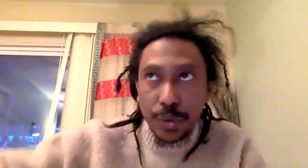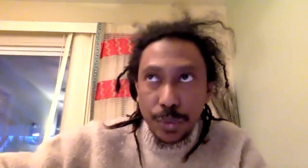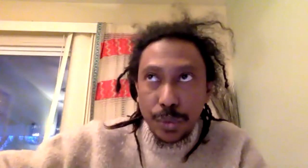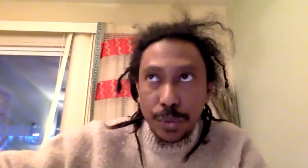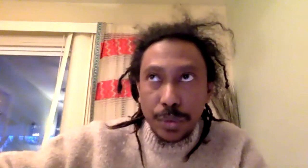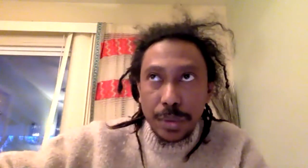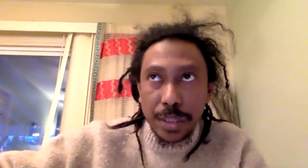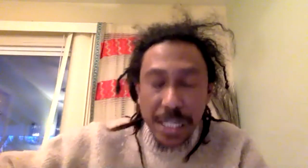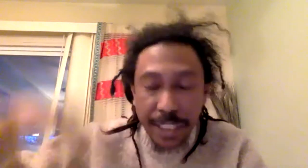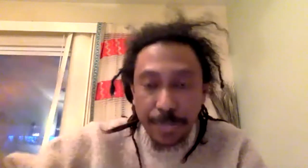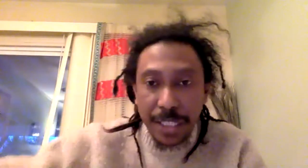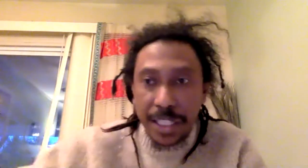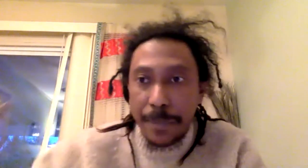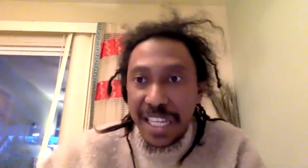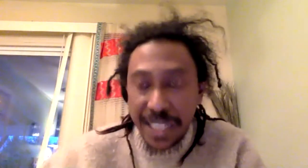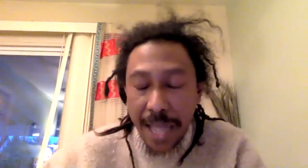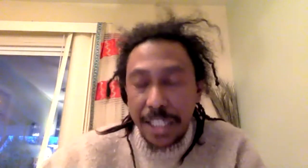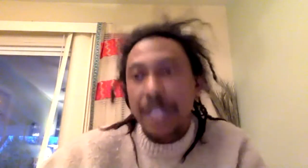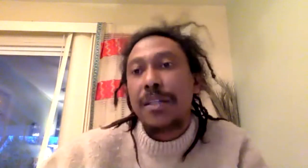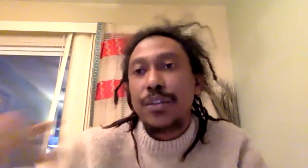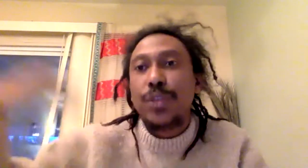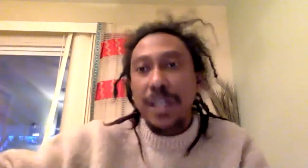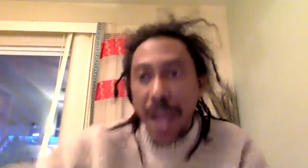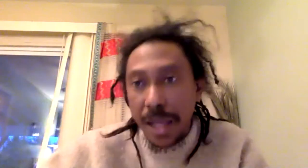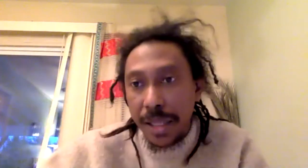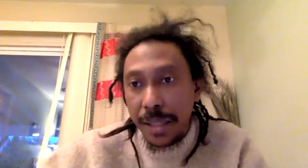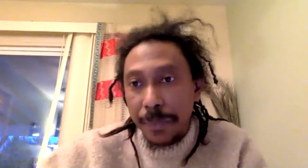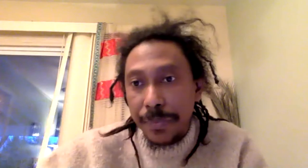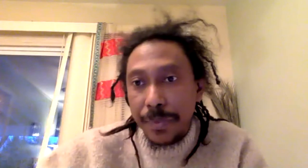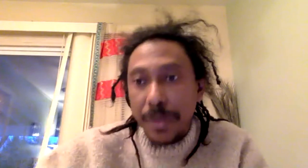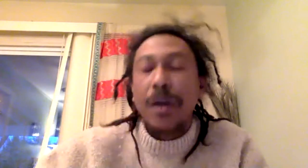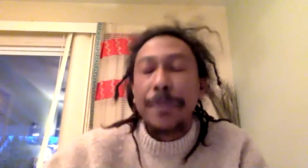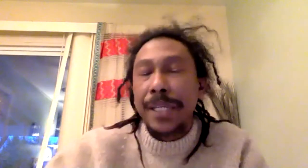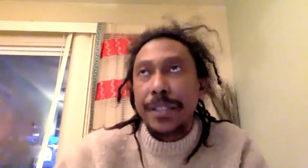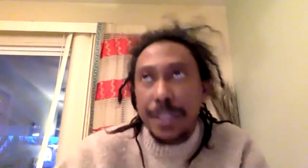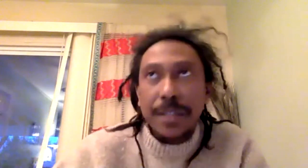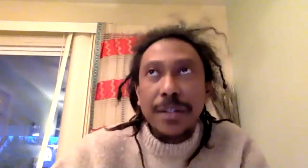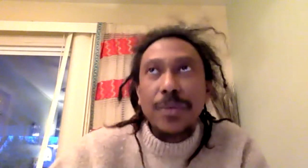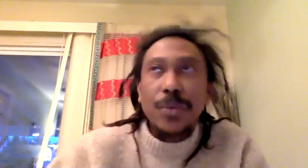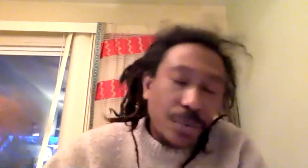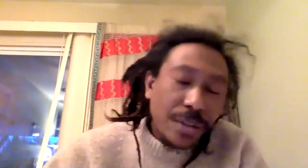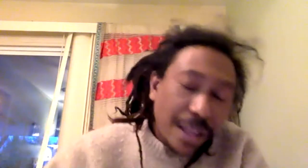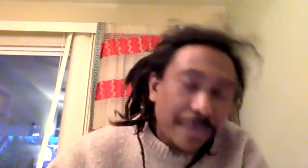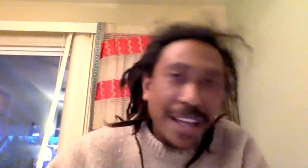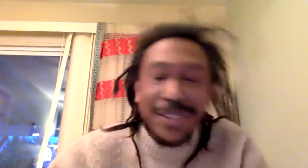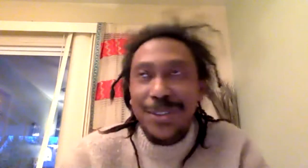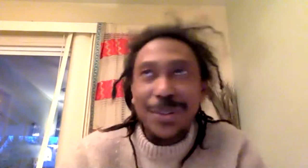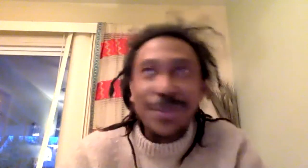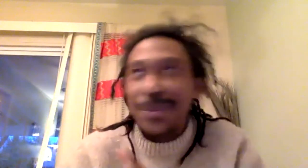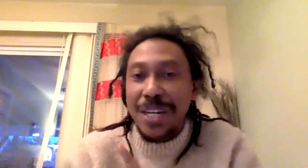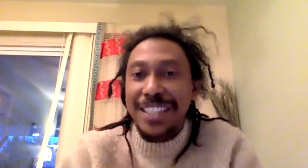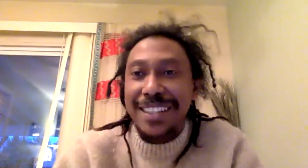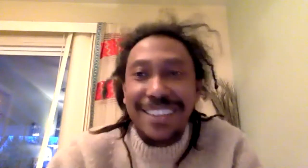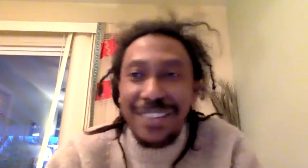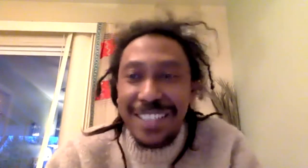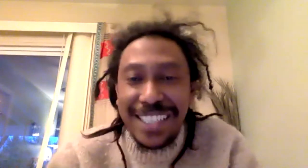to transmit the message to the God. I mean, I don't know